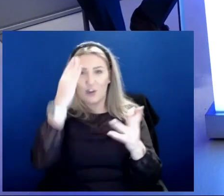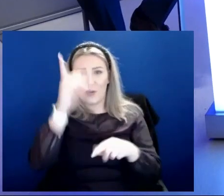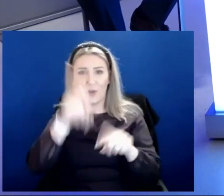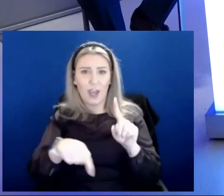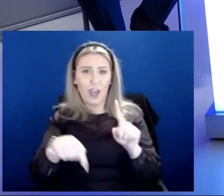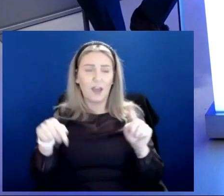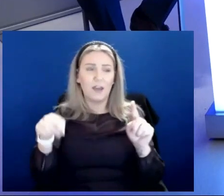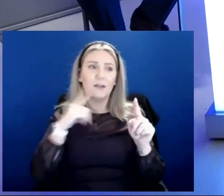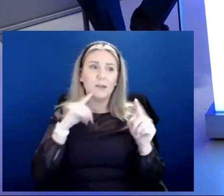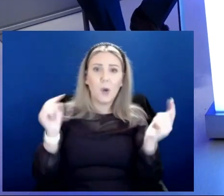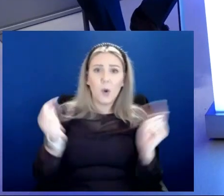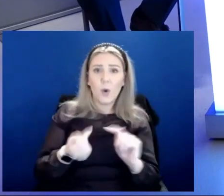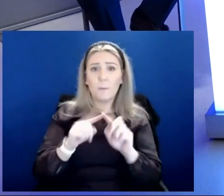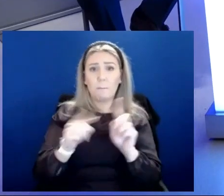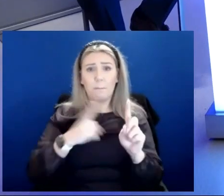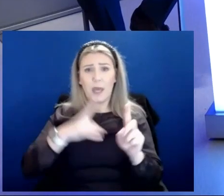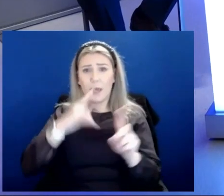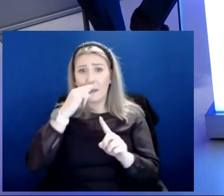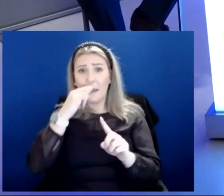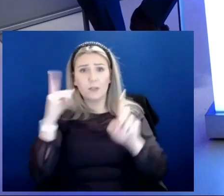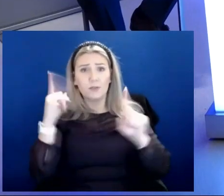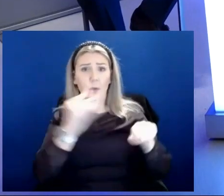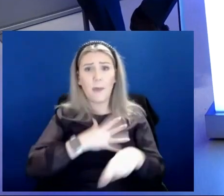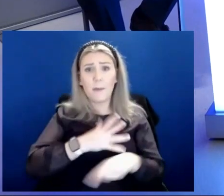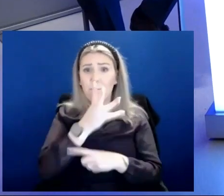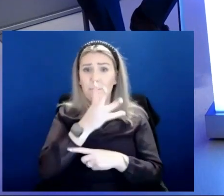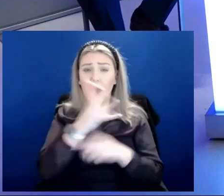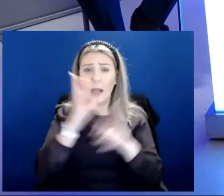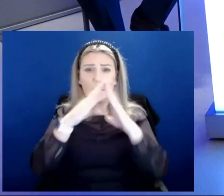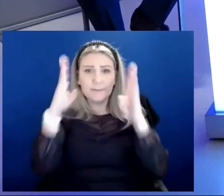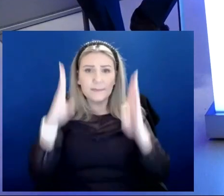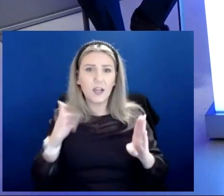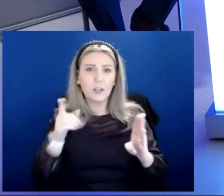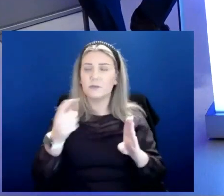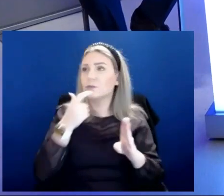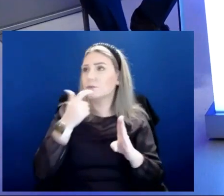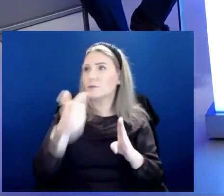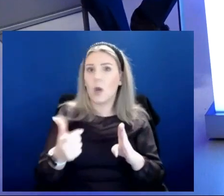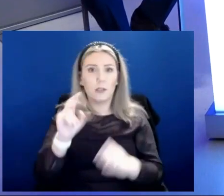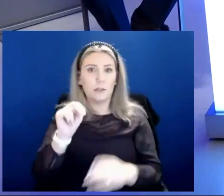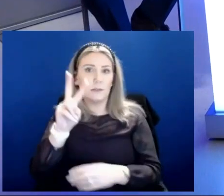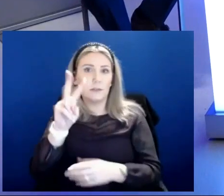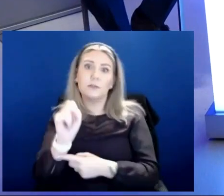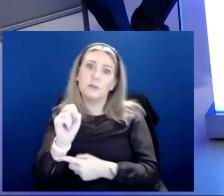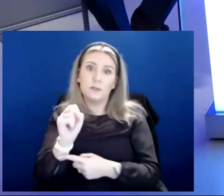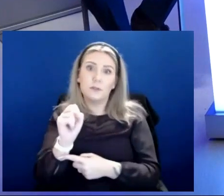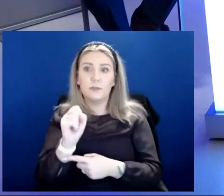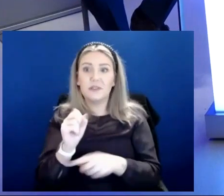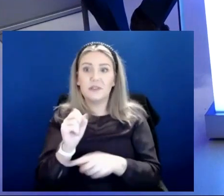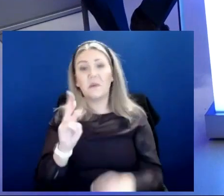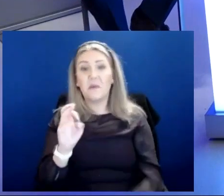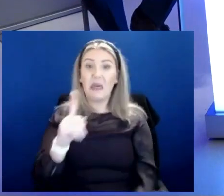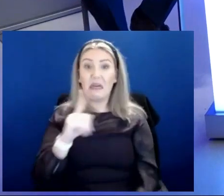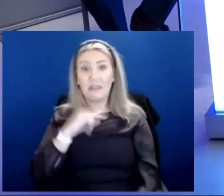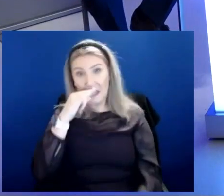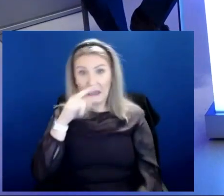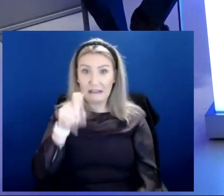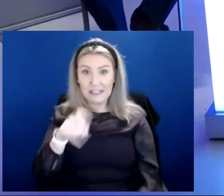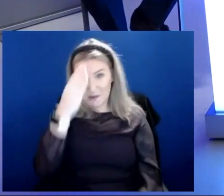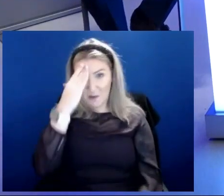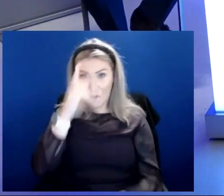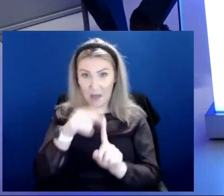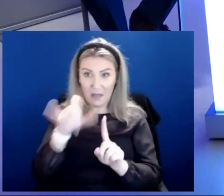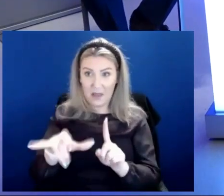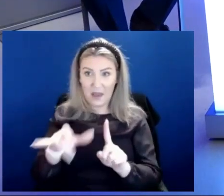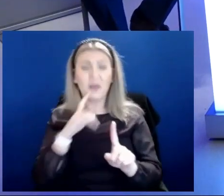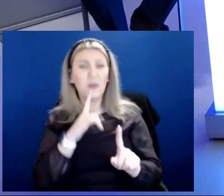like, my kids will go over to my mother's house and she watches the news cycle, and she's like, well, the kids need to know about this stuff. And I was like, right,